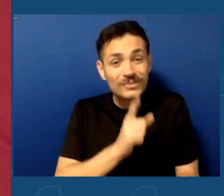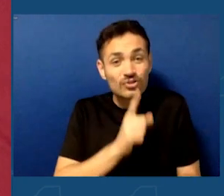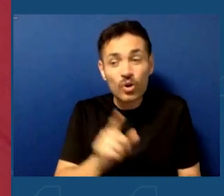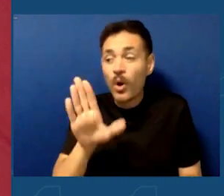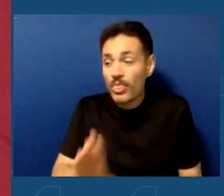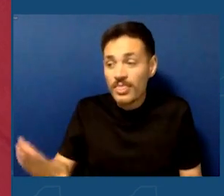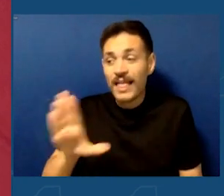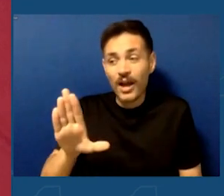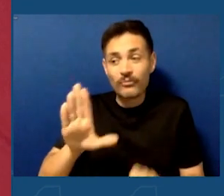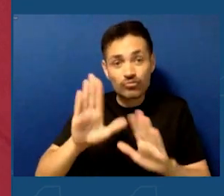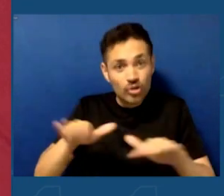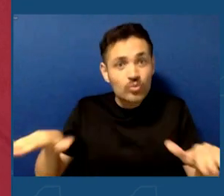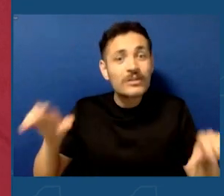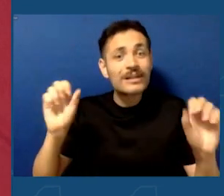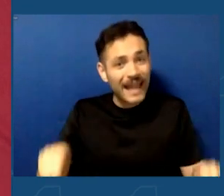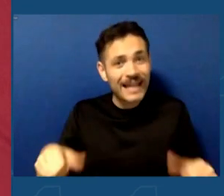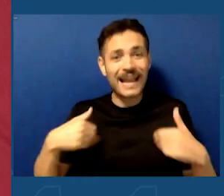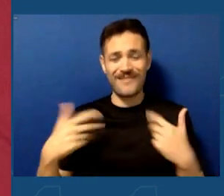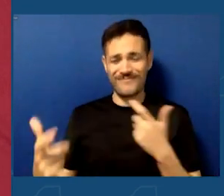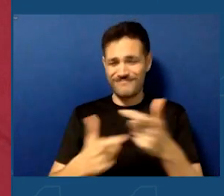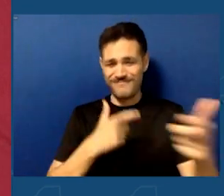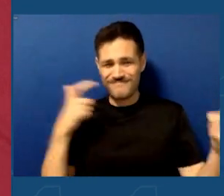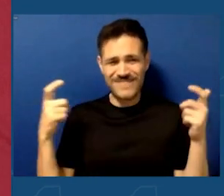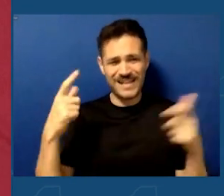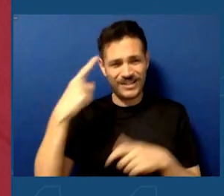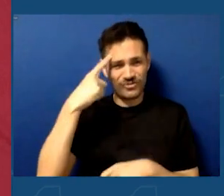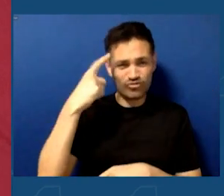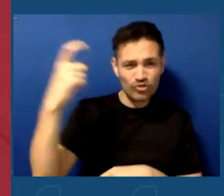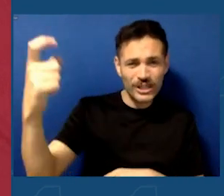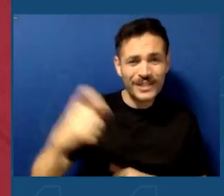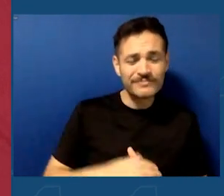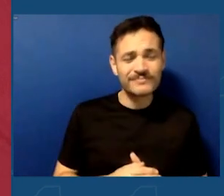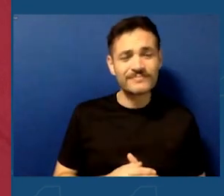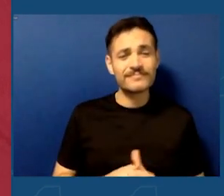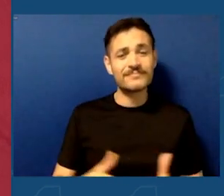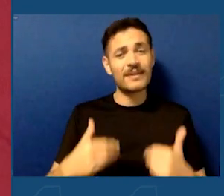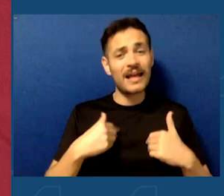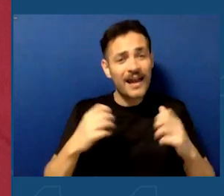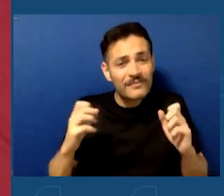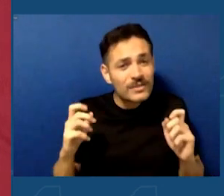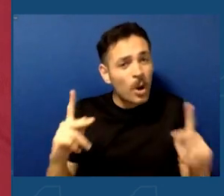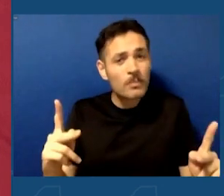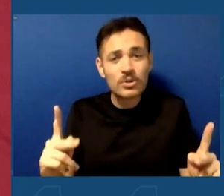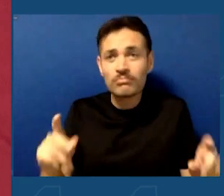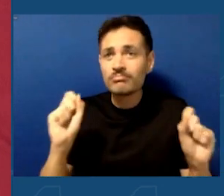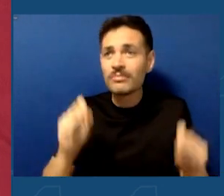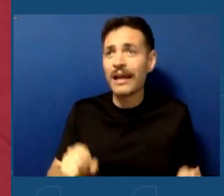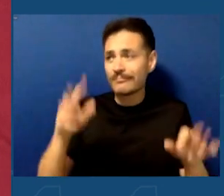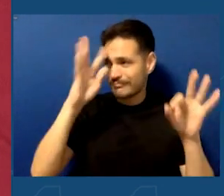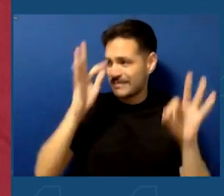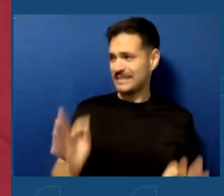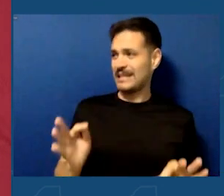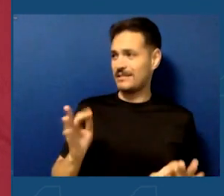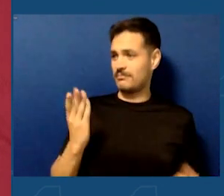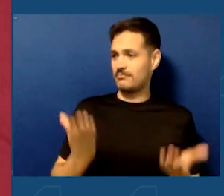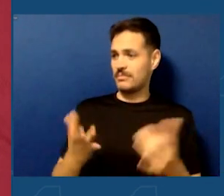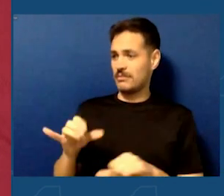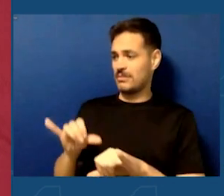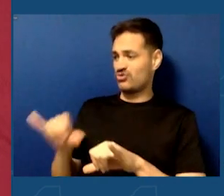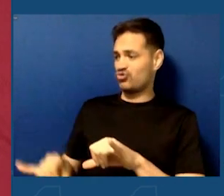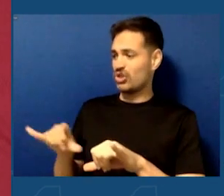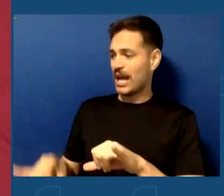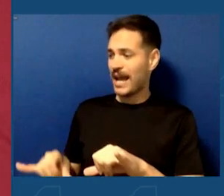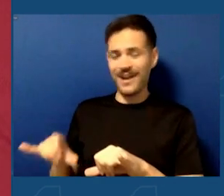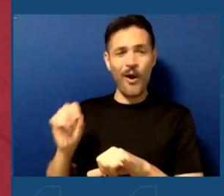big and have the opportunity to make a decision whether to stay or leave Puerto